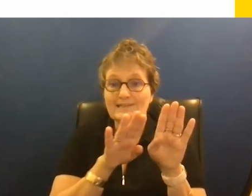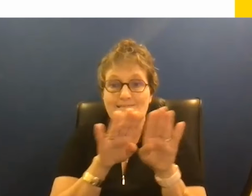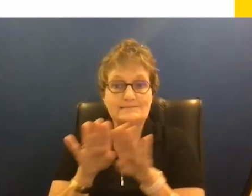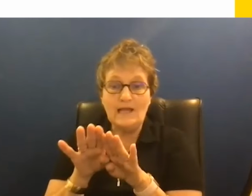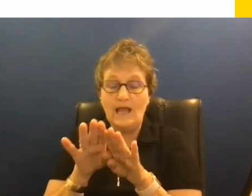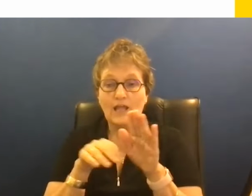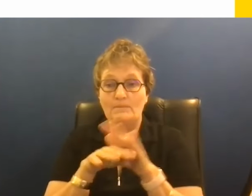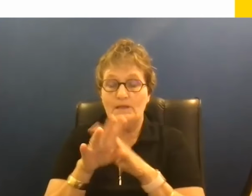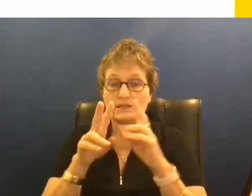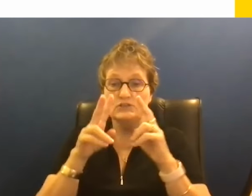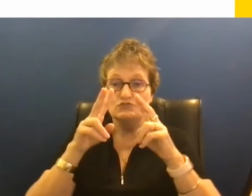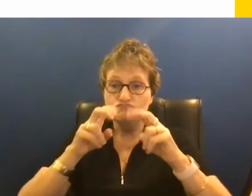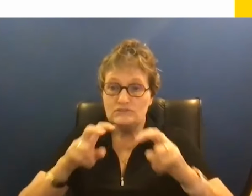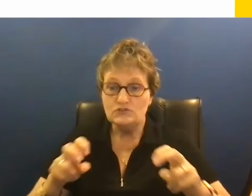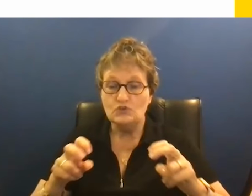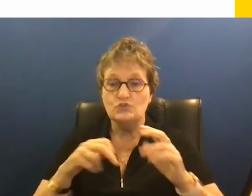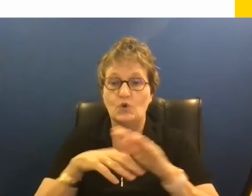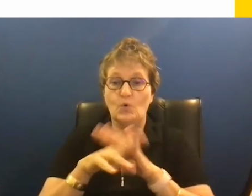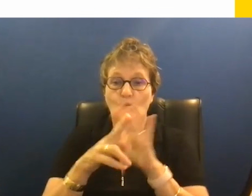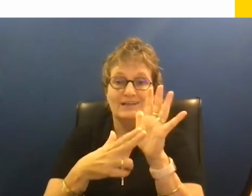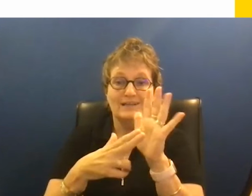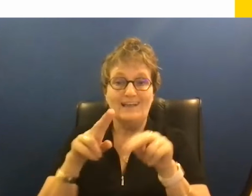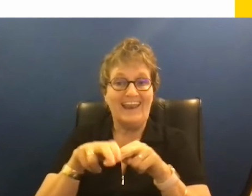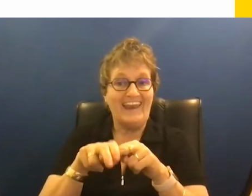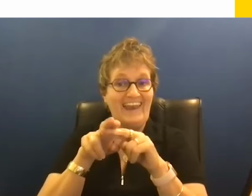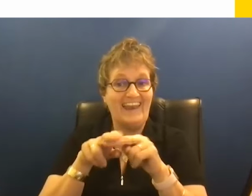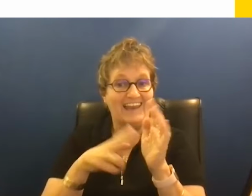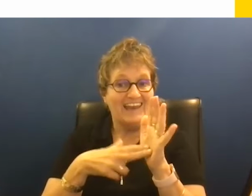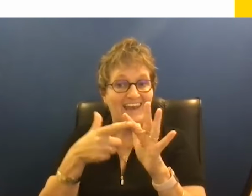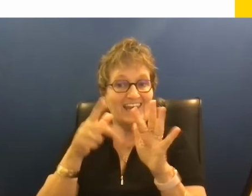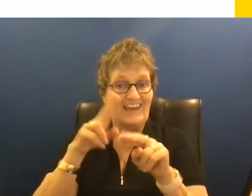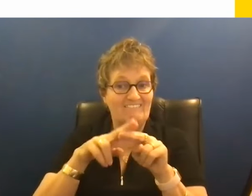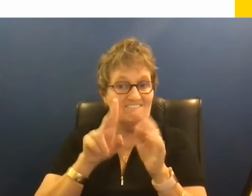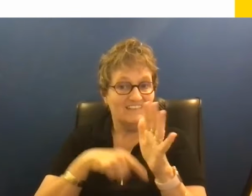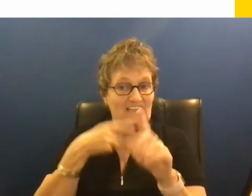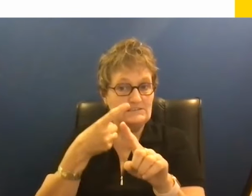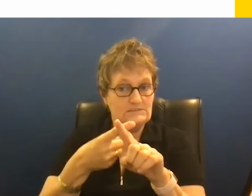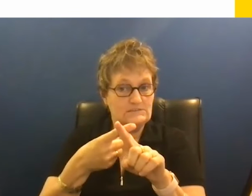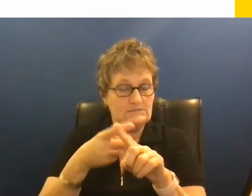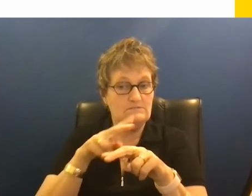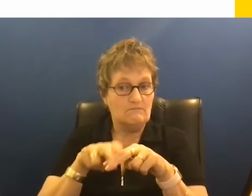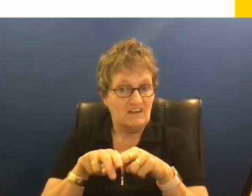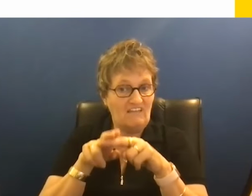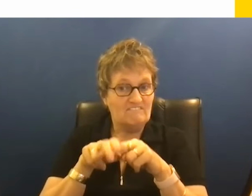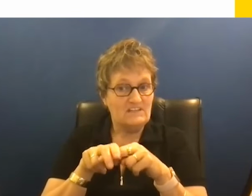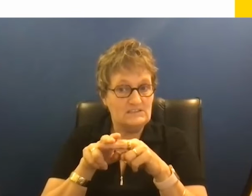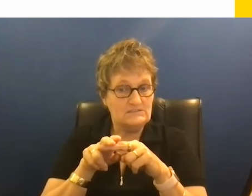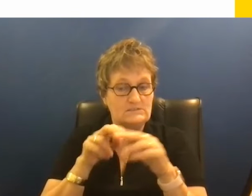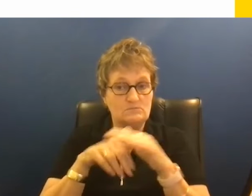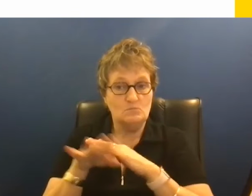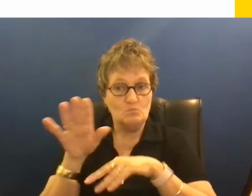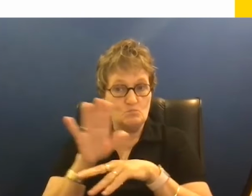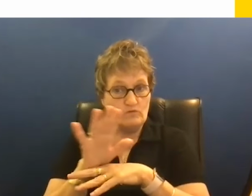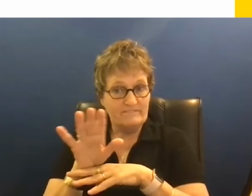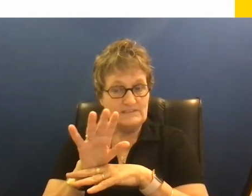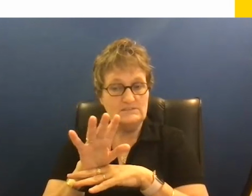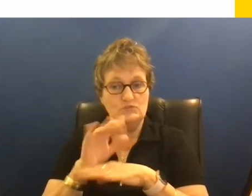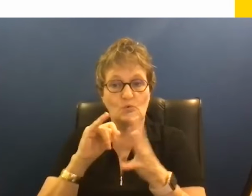of researchers that look at the Netflix TV series and movies.